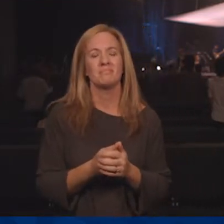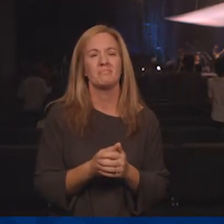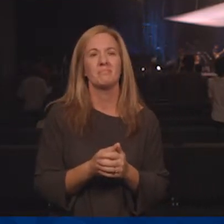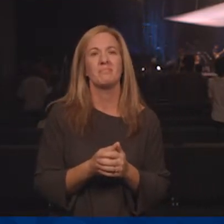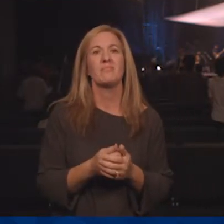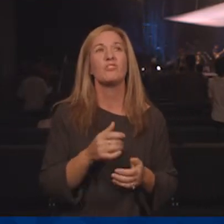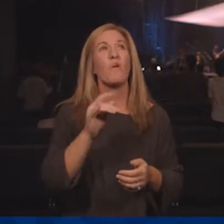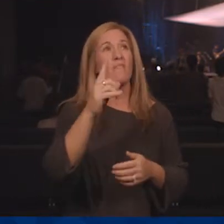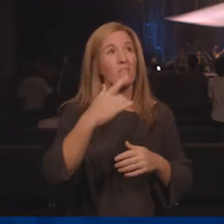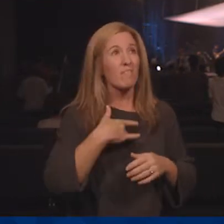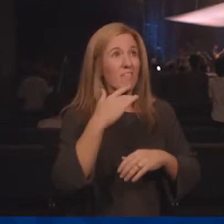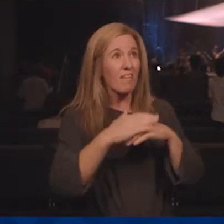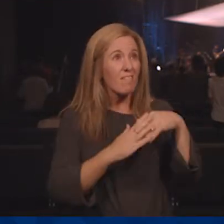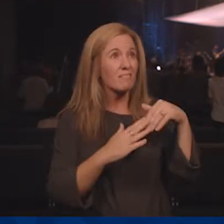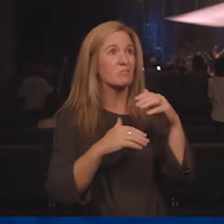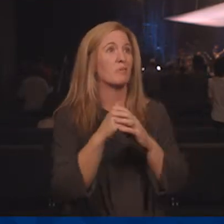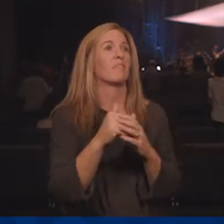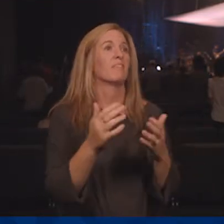If you're comfortable,